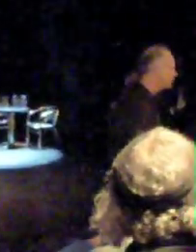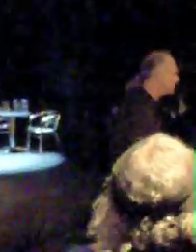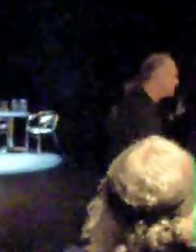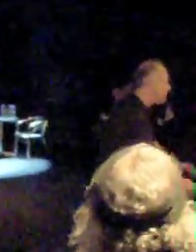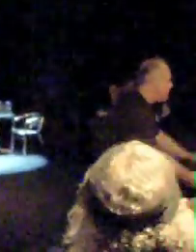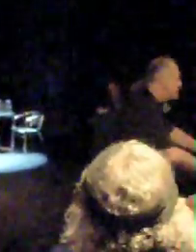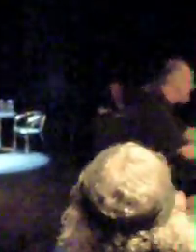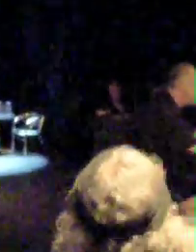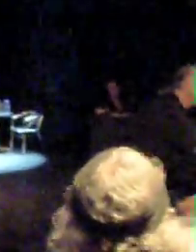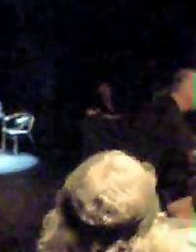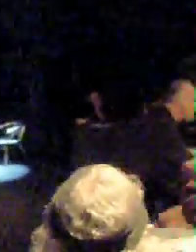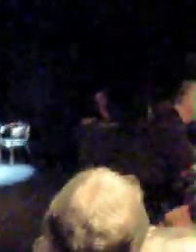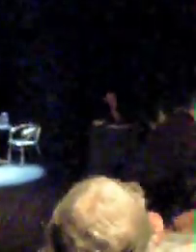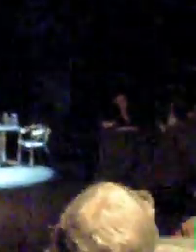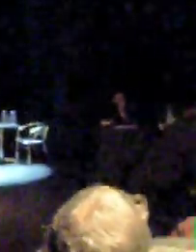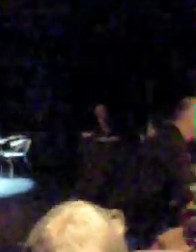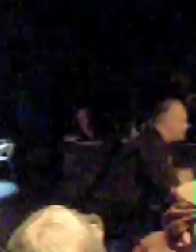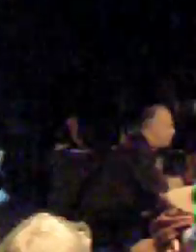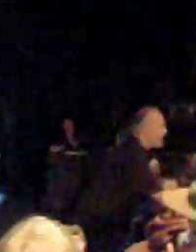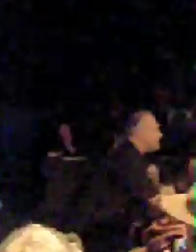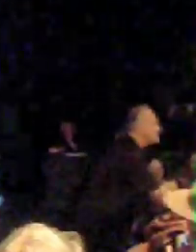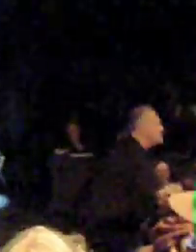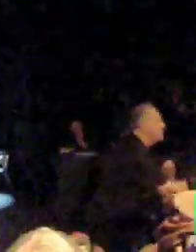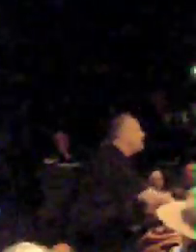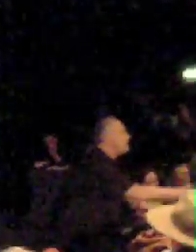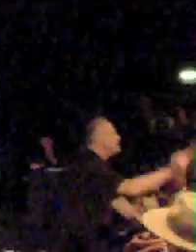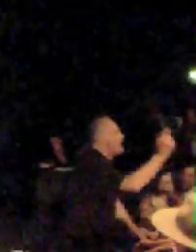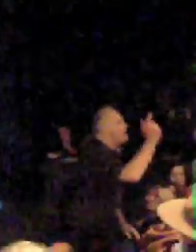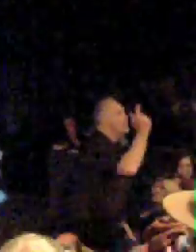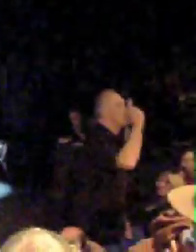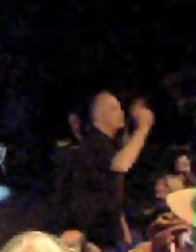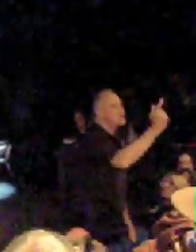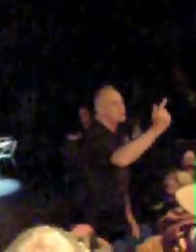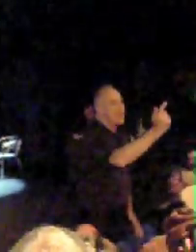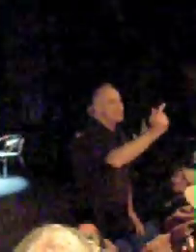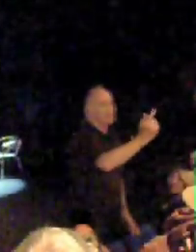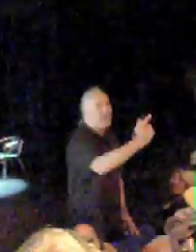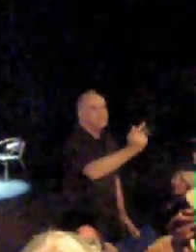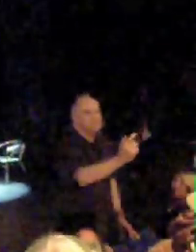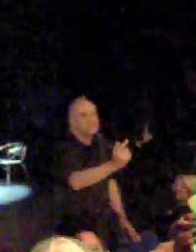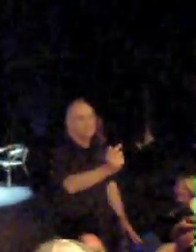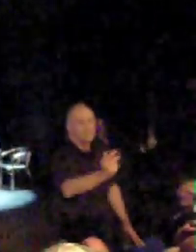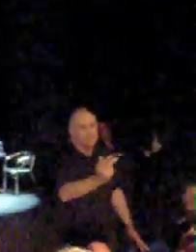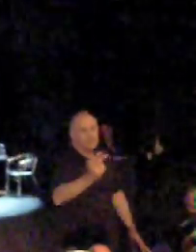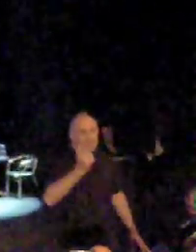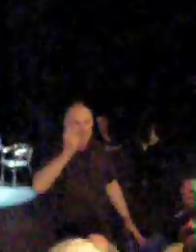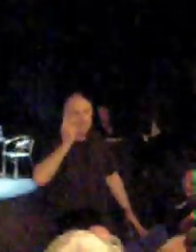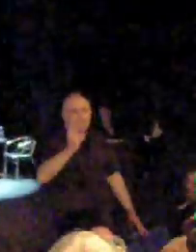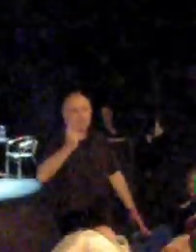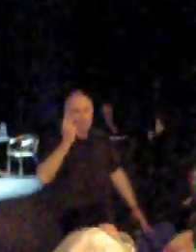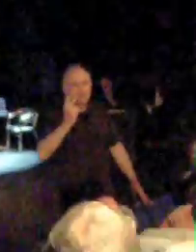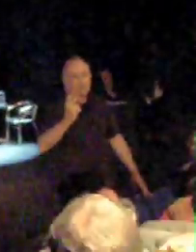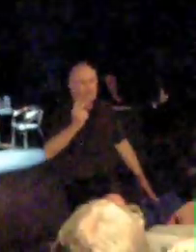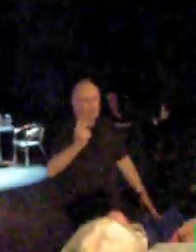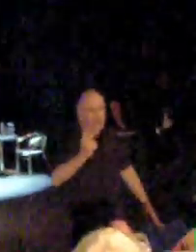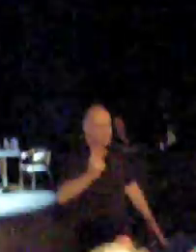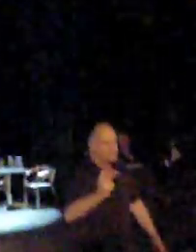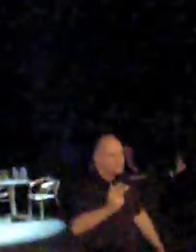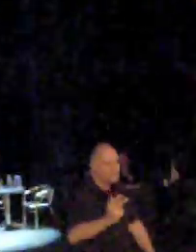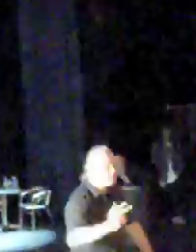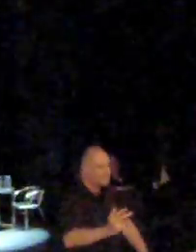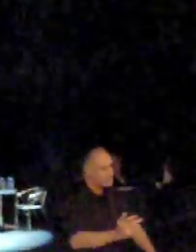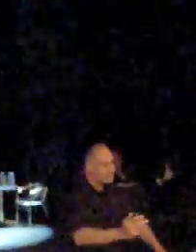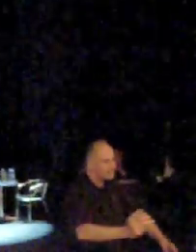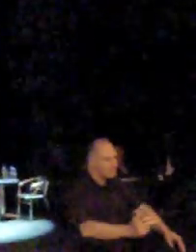waist, tied to the next woman's waist, tied to the first man's waist, to the first woman's